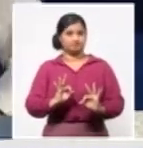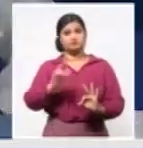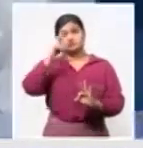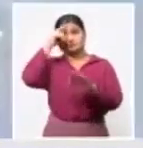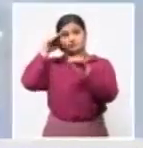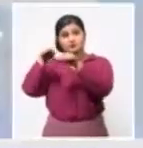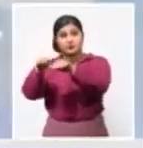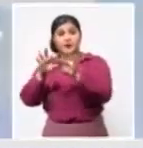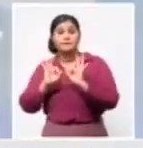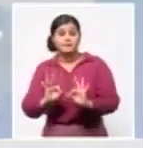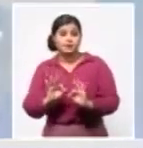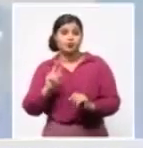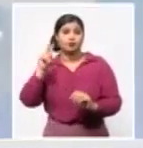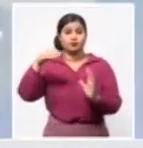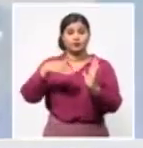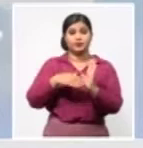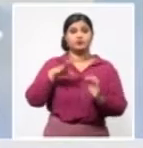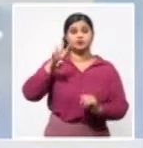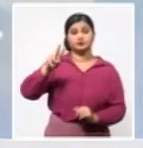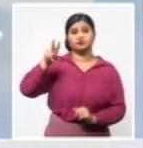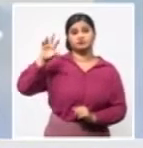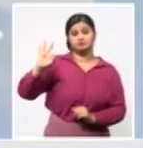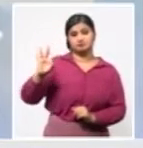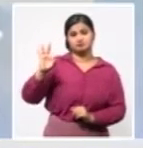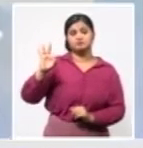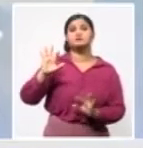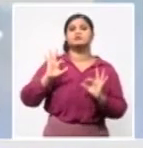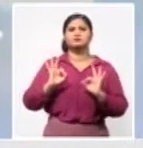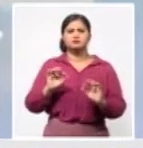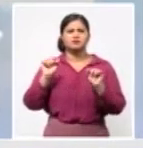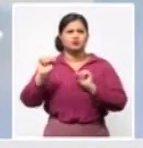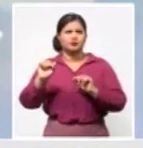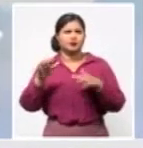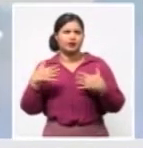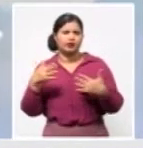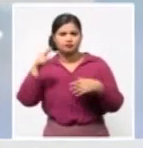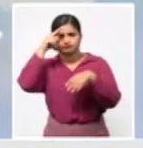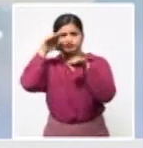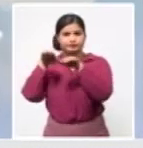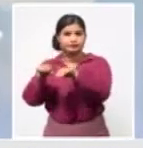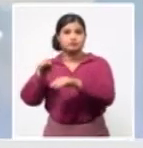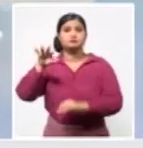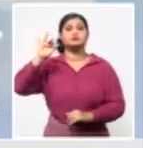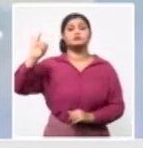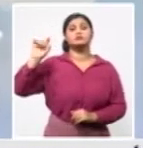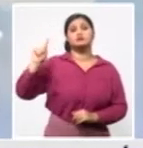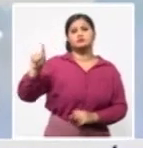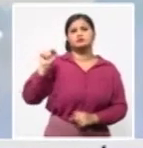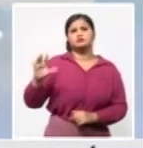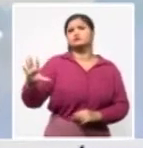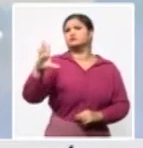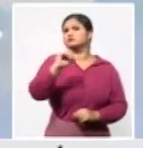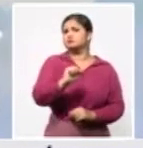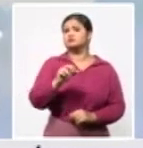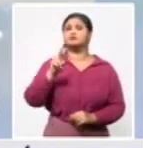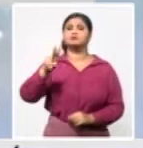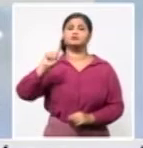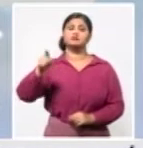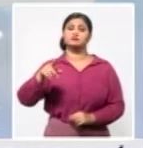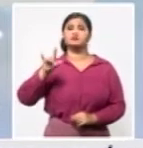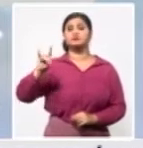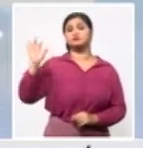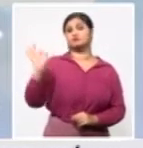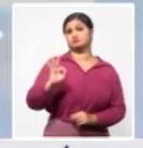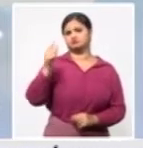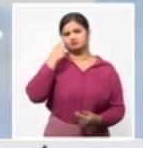the treatments applied before testing. Regrettably, 87 people have died thus far in Cuba as a result of the virus,